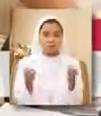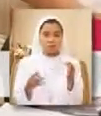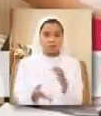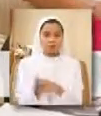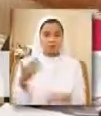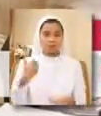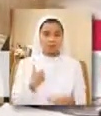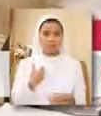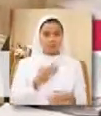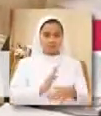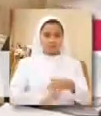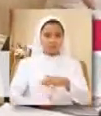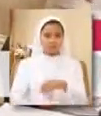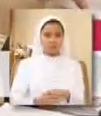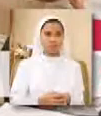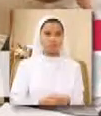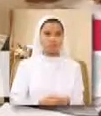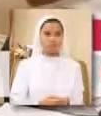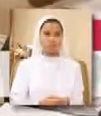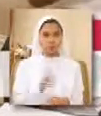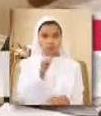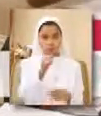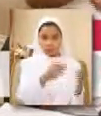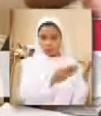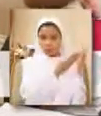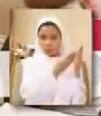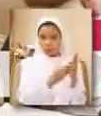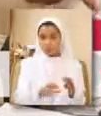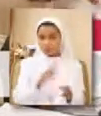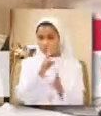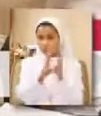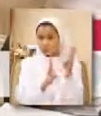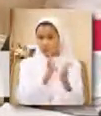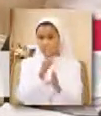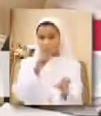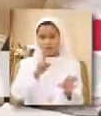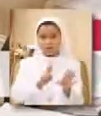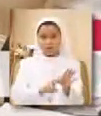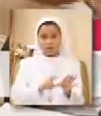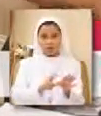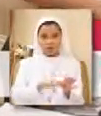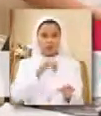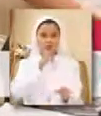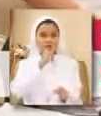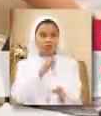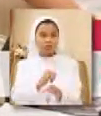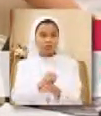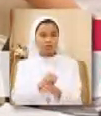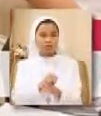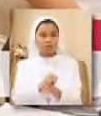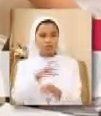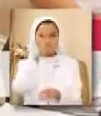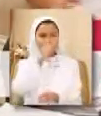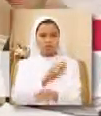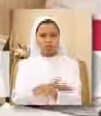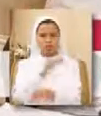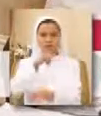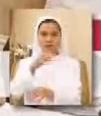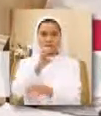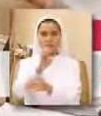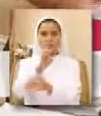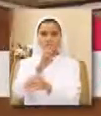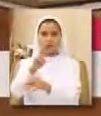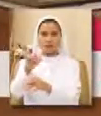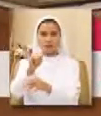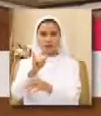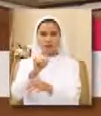noon. Ang nagdala po ng wheelchair, the one who brought the wheelchair, ay anak ni Jerry Lewis. Do you know